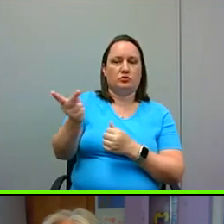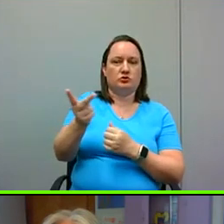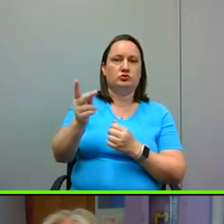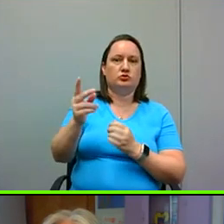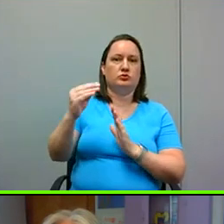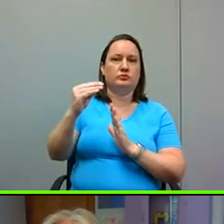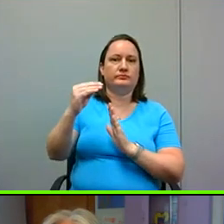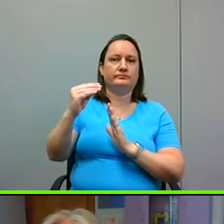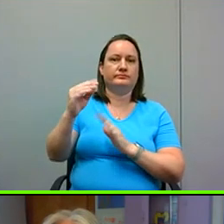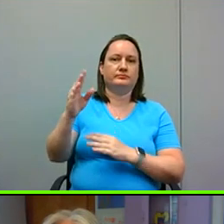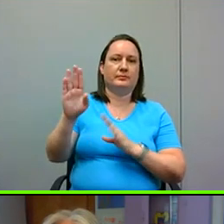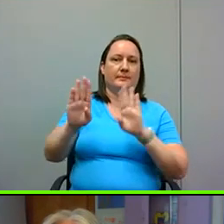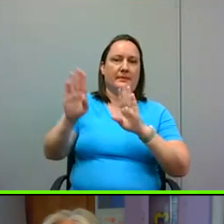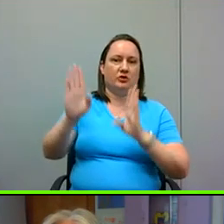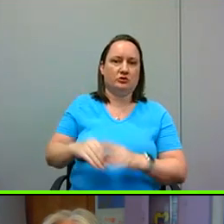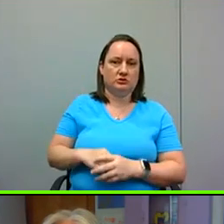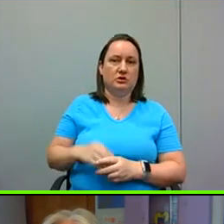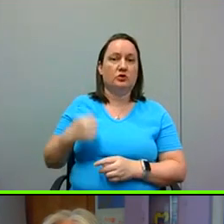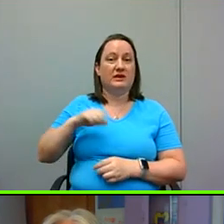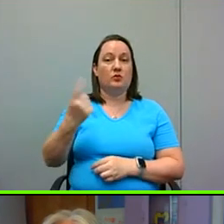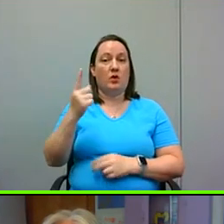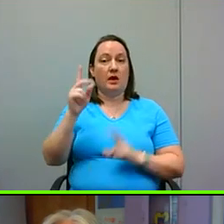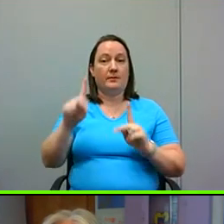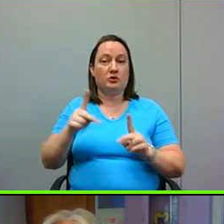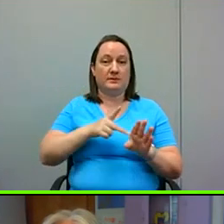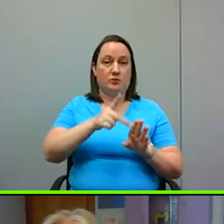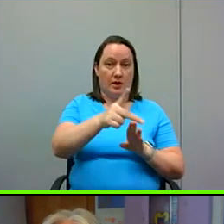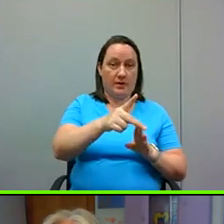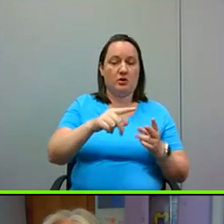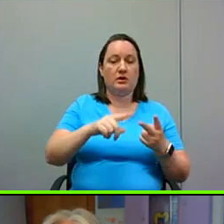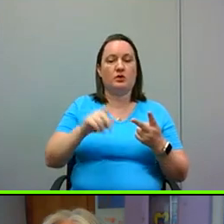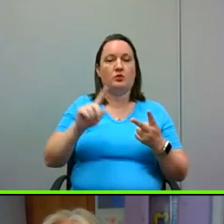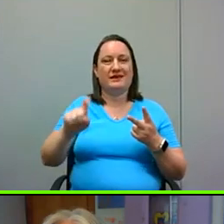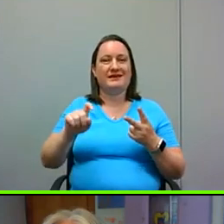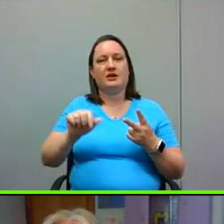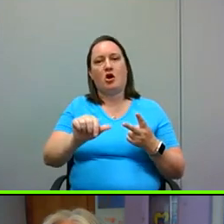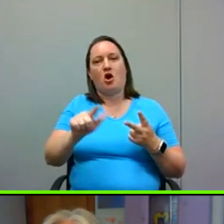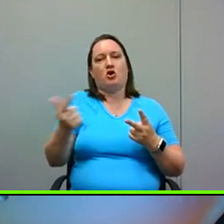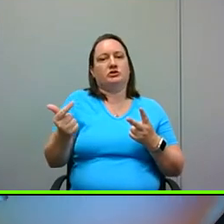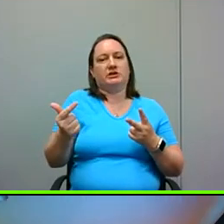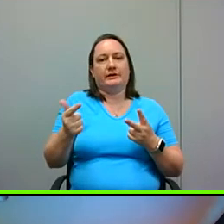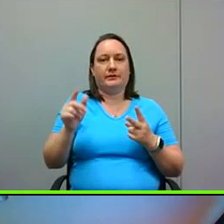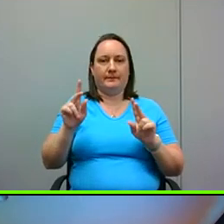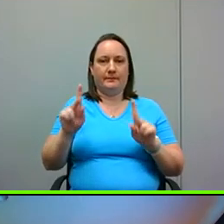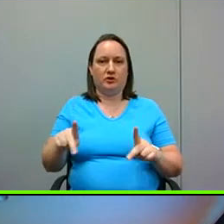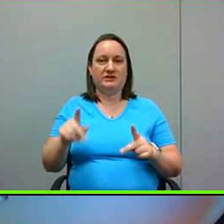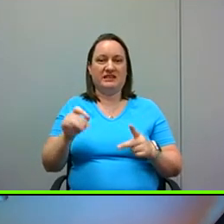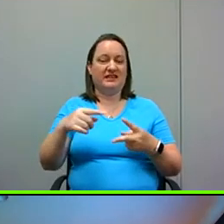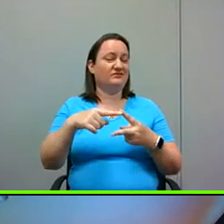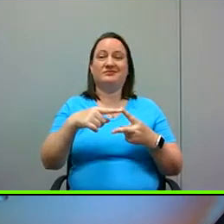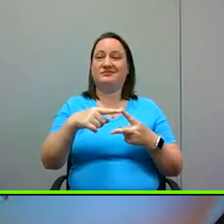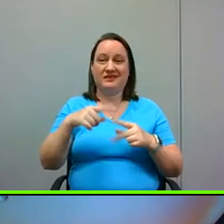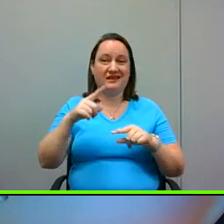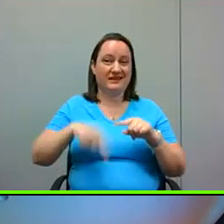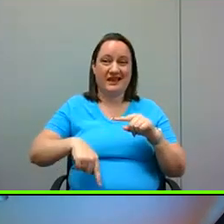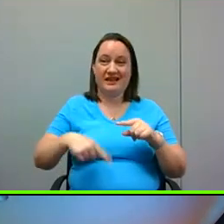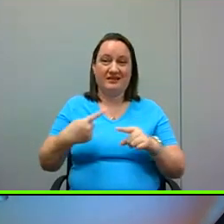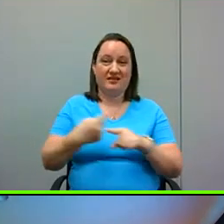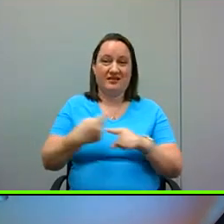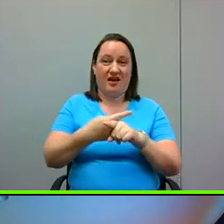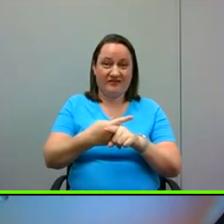So we need one person as a primary member. We also need an alternate member in case the primary member has